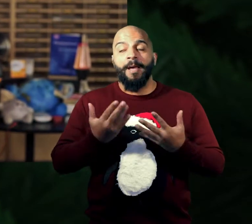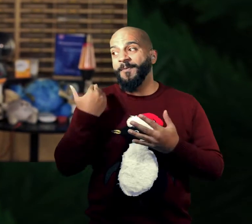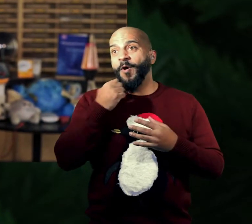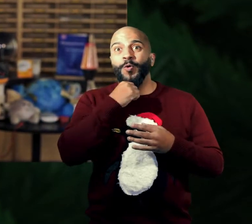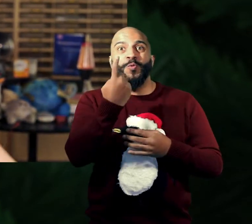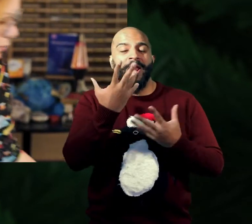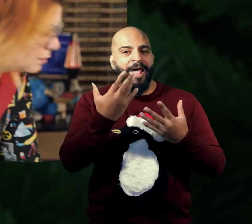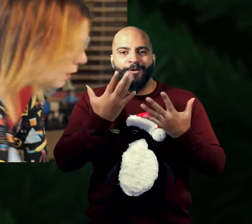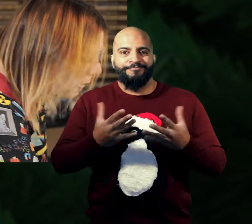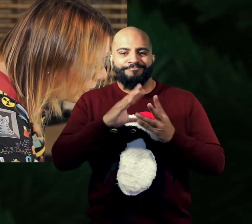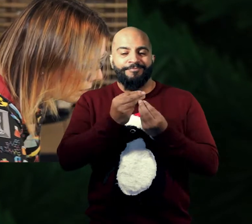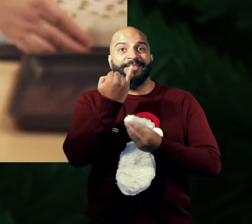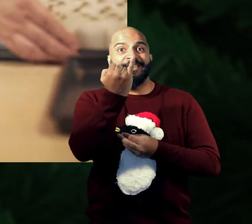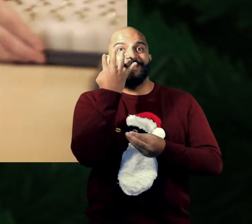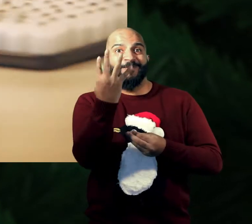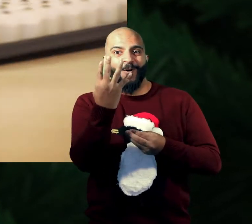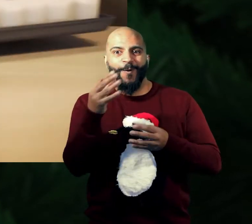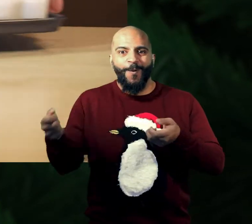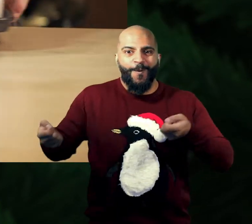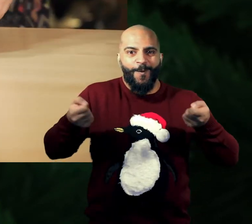So here we go.